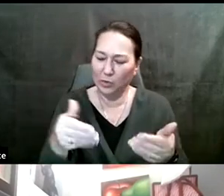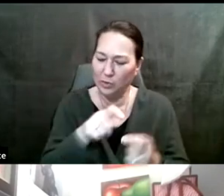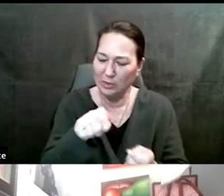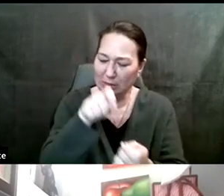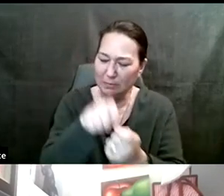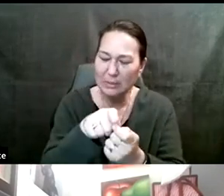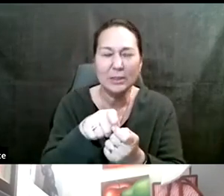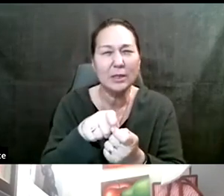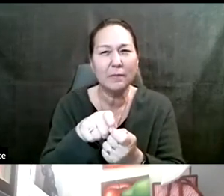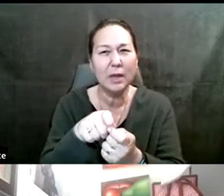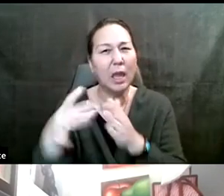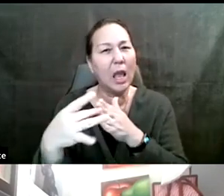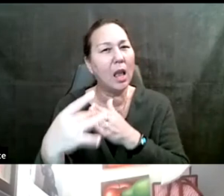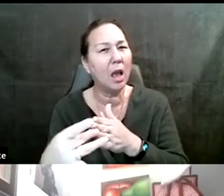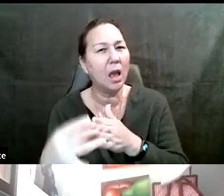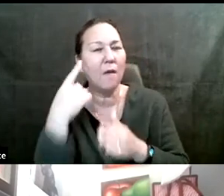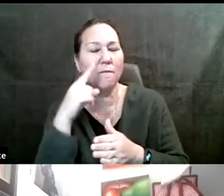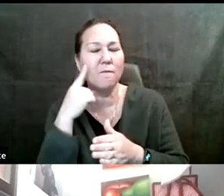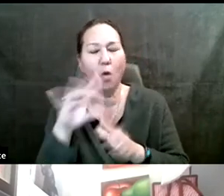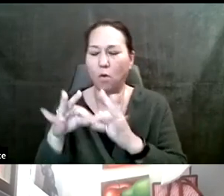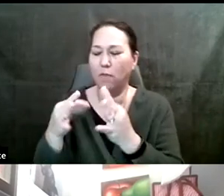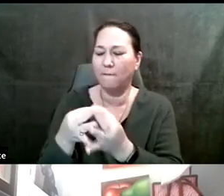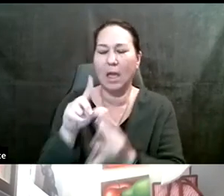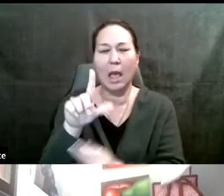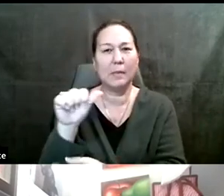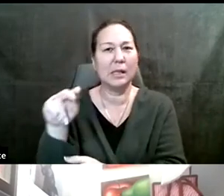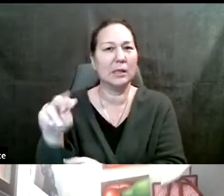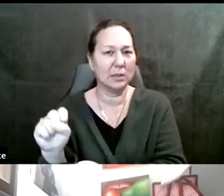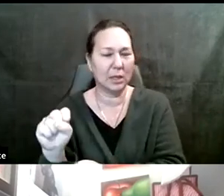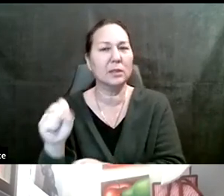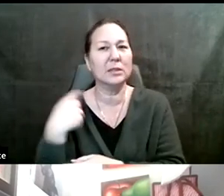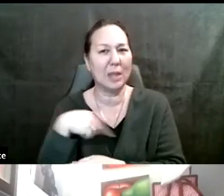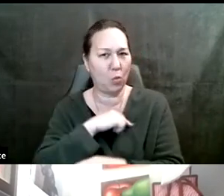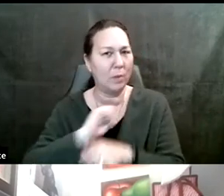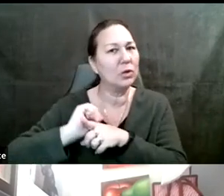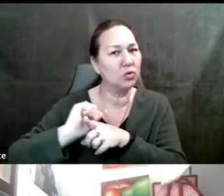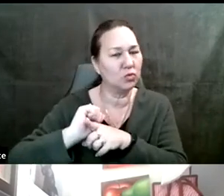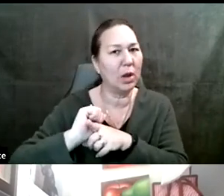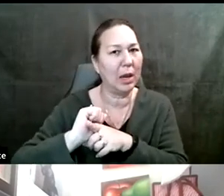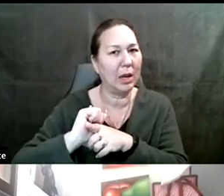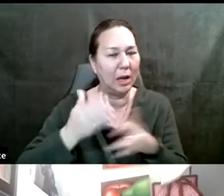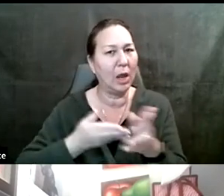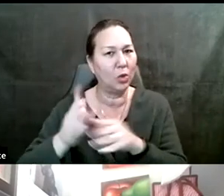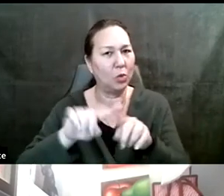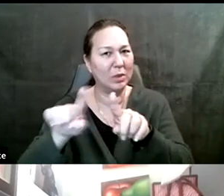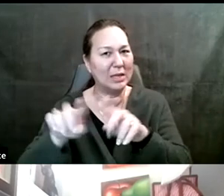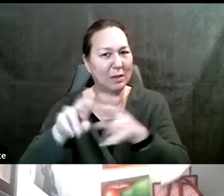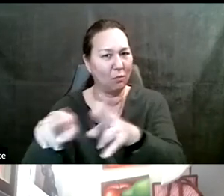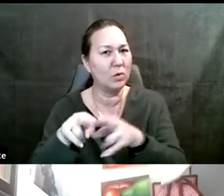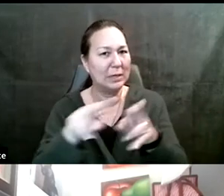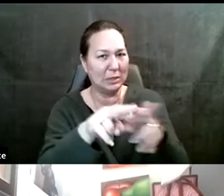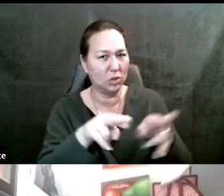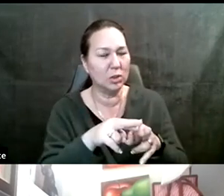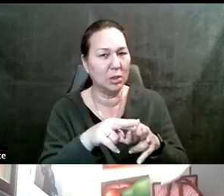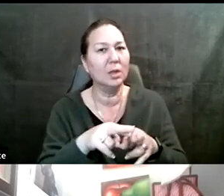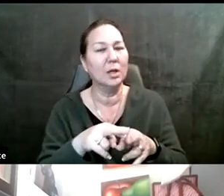um guide for family Liaisons that we've been training across regions that helps being Liaisons to have some